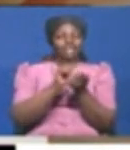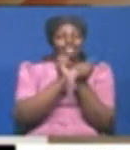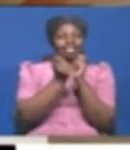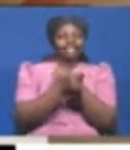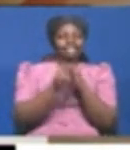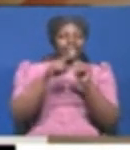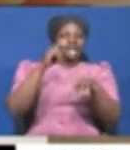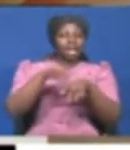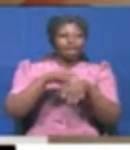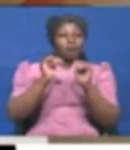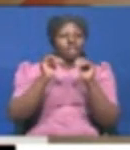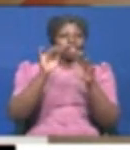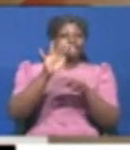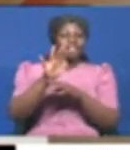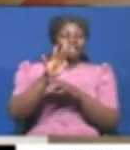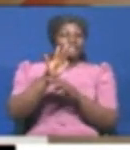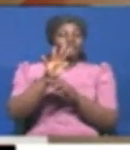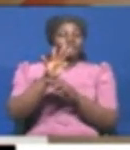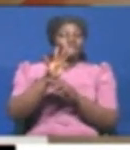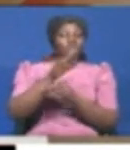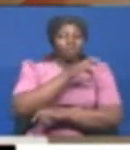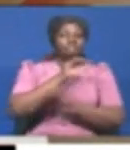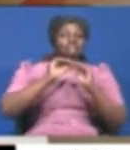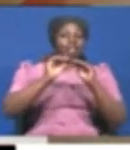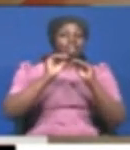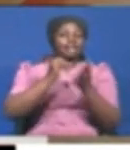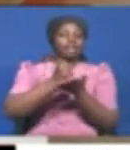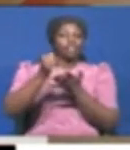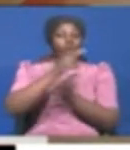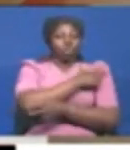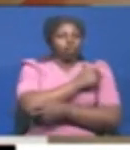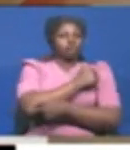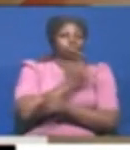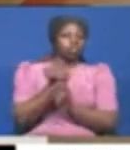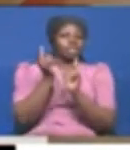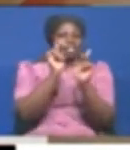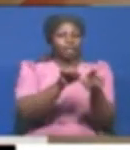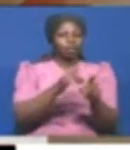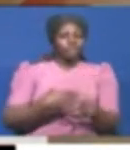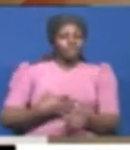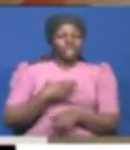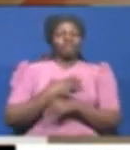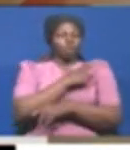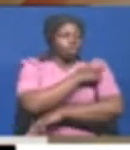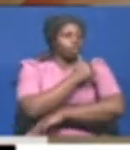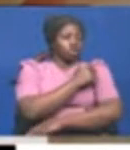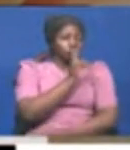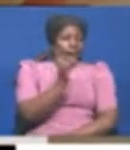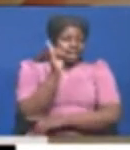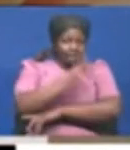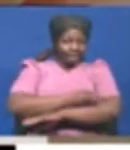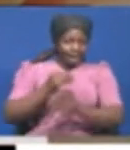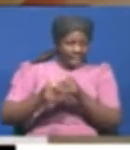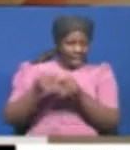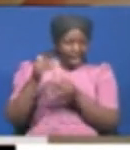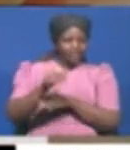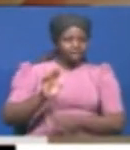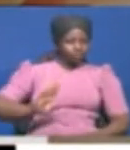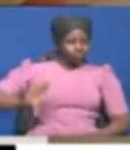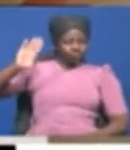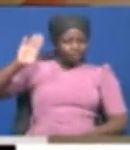and Referral Hospital. Mbarire visited the facility a day after being sworn into office, getting